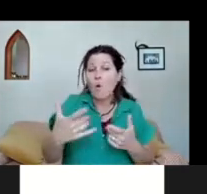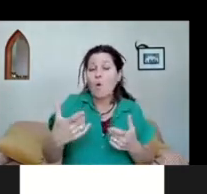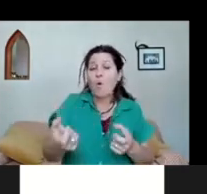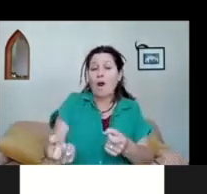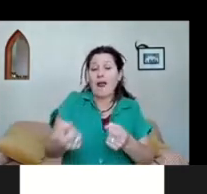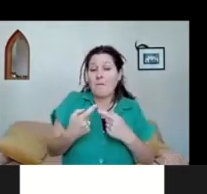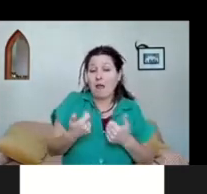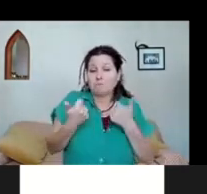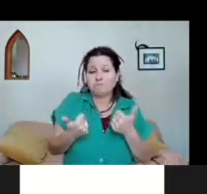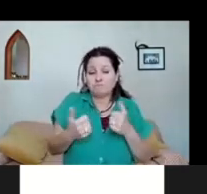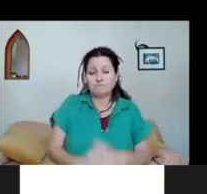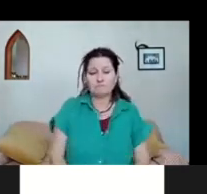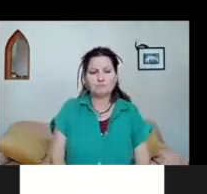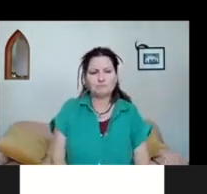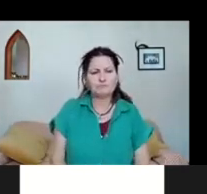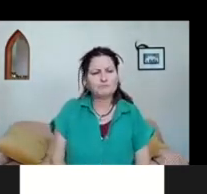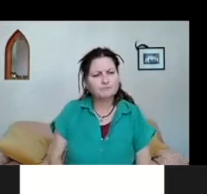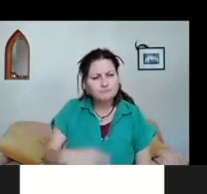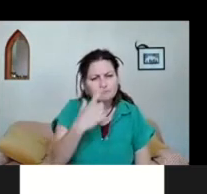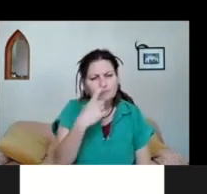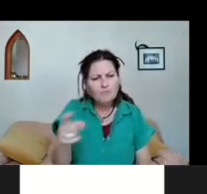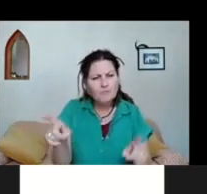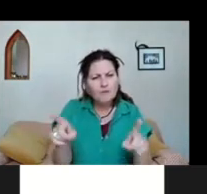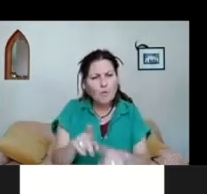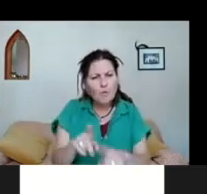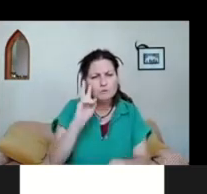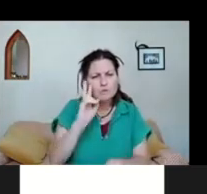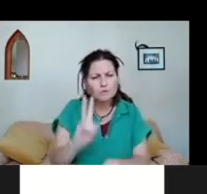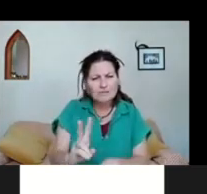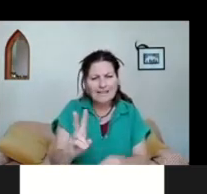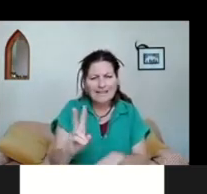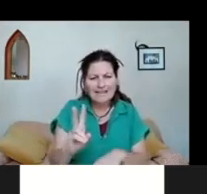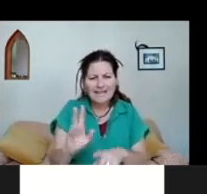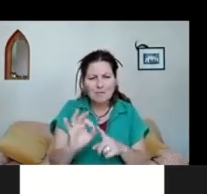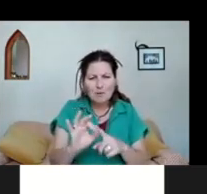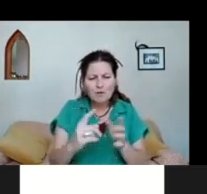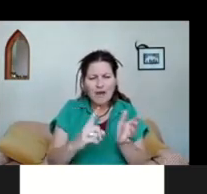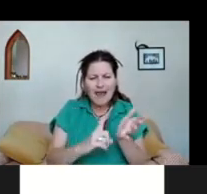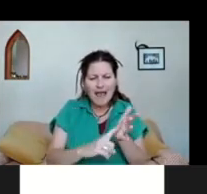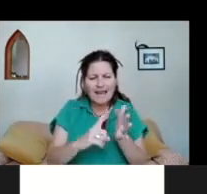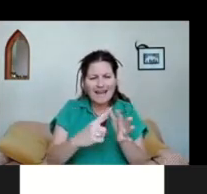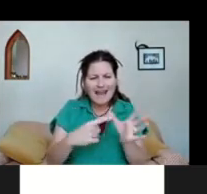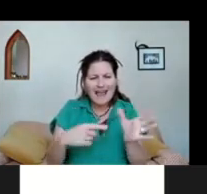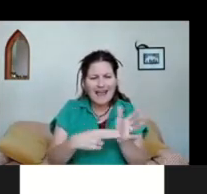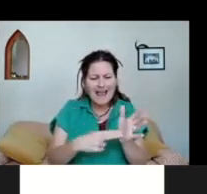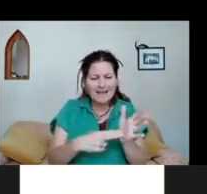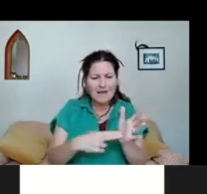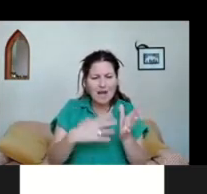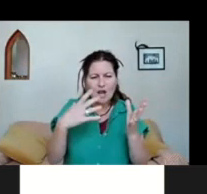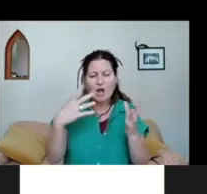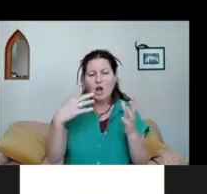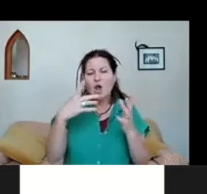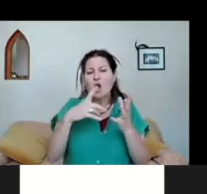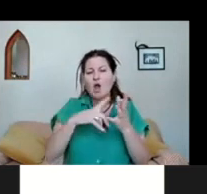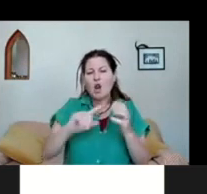And I can also see that you, Shipra, proposed the LEAN, Lewisham Arts Network, that runs